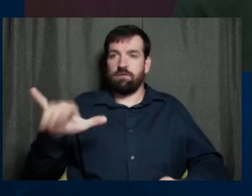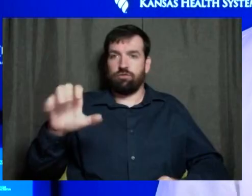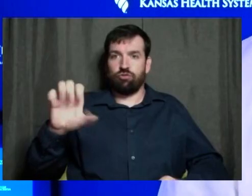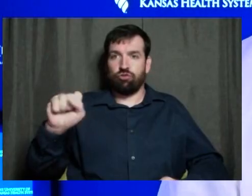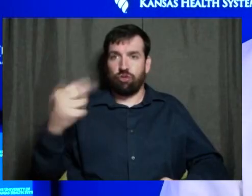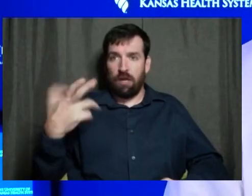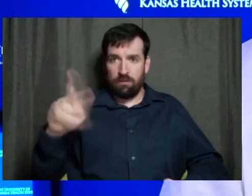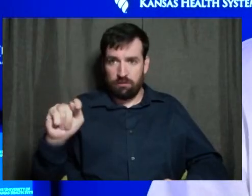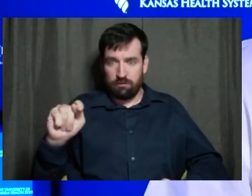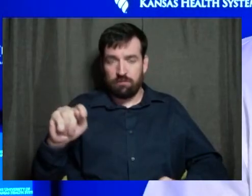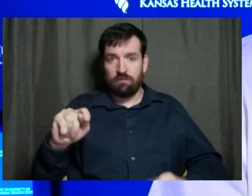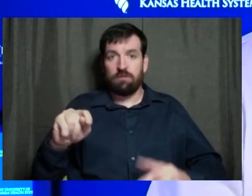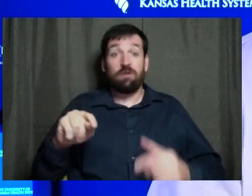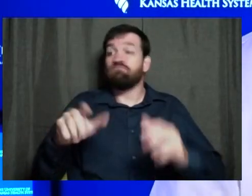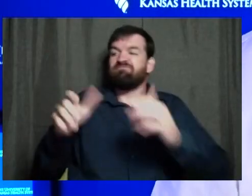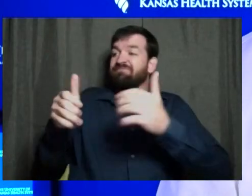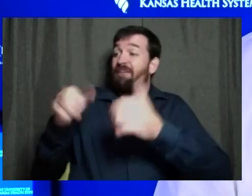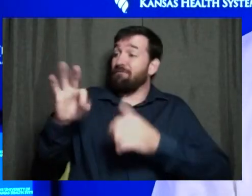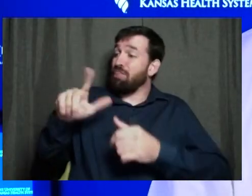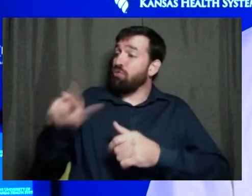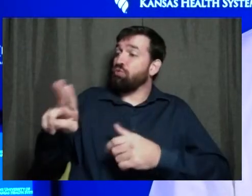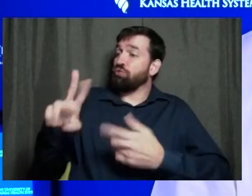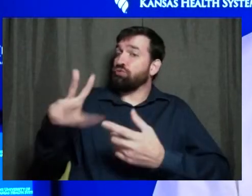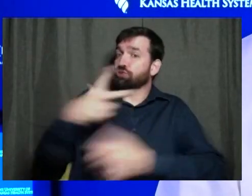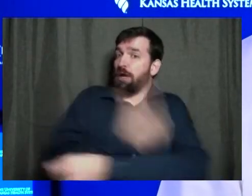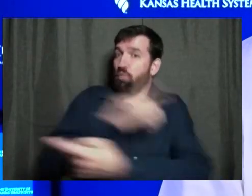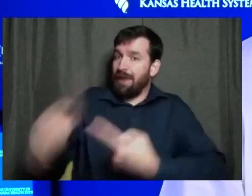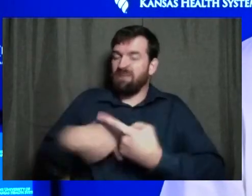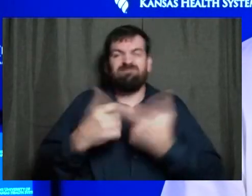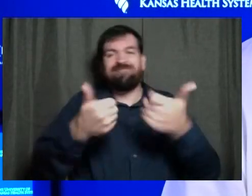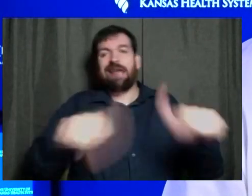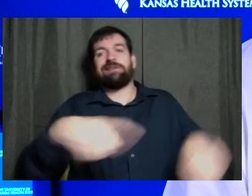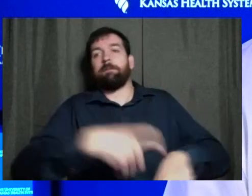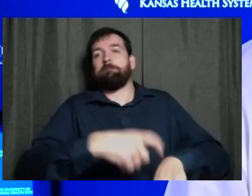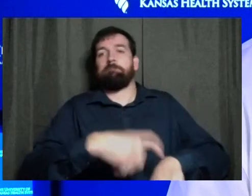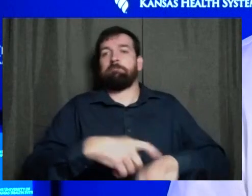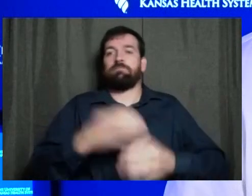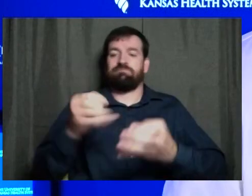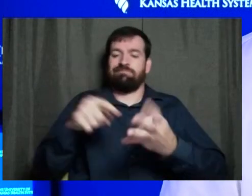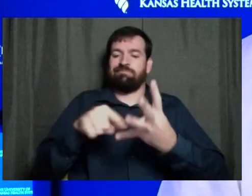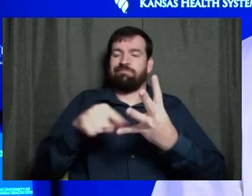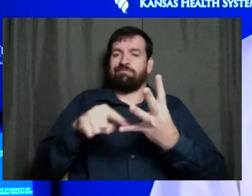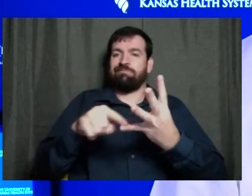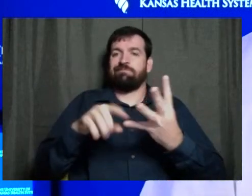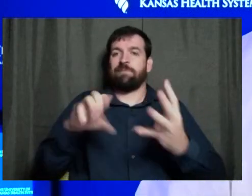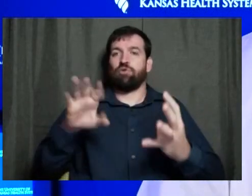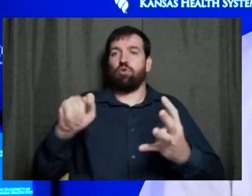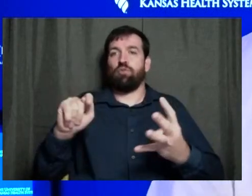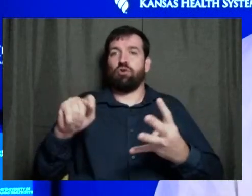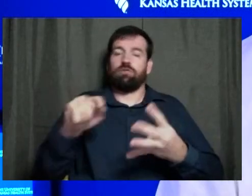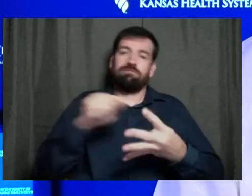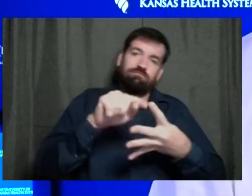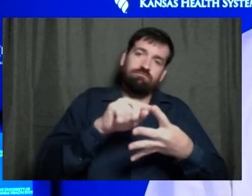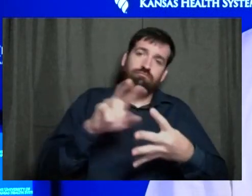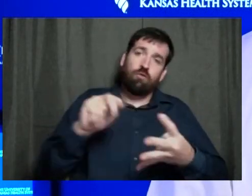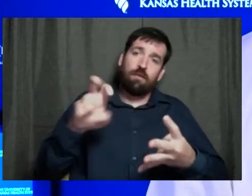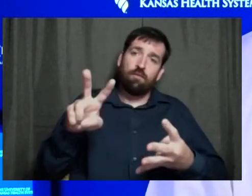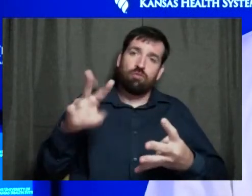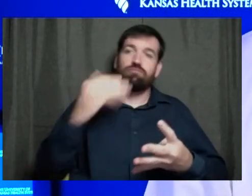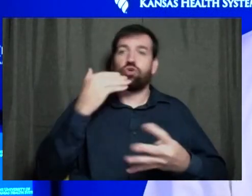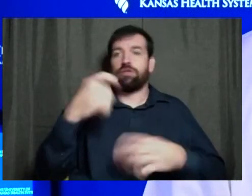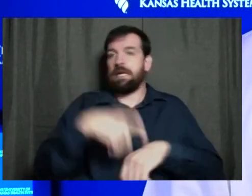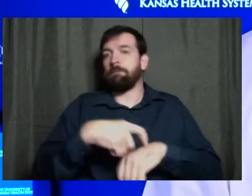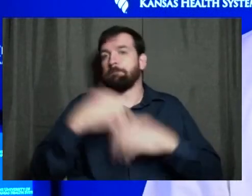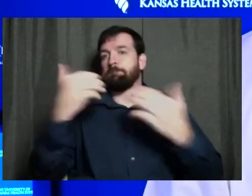vaccine at any point in time. Now we're hitting that end of October, early November period. It's probably a good time to go and get it now.